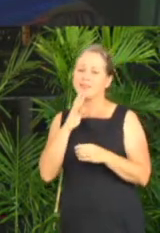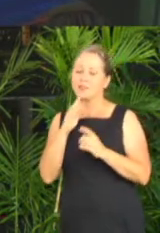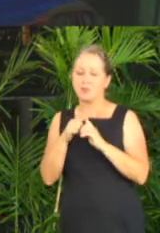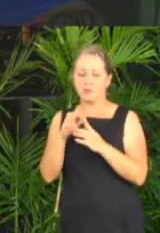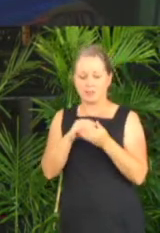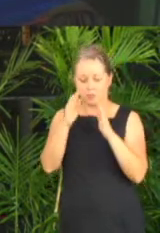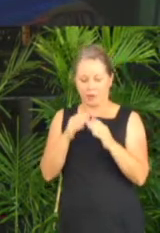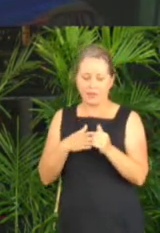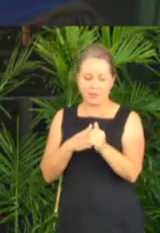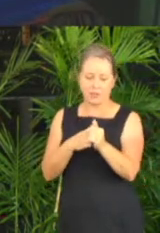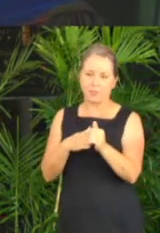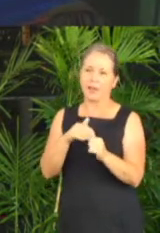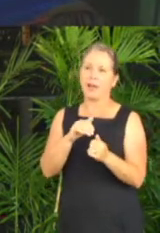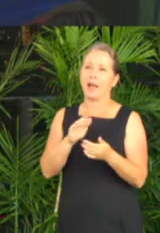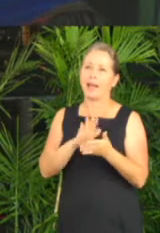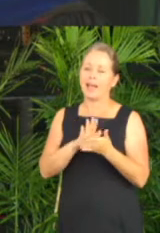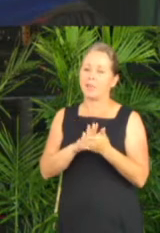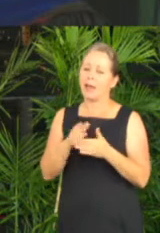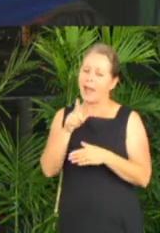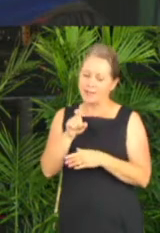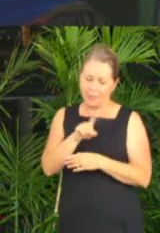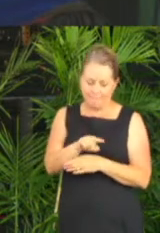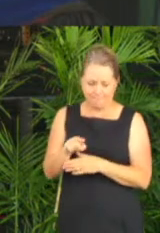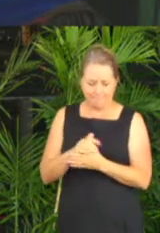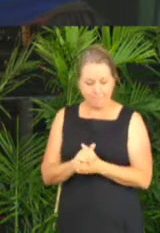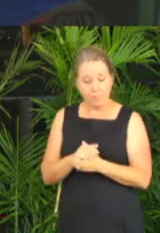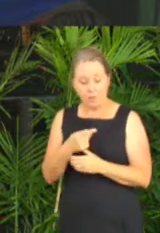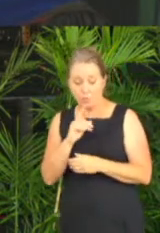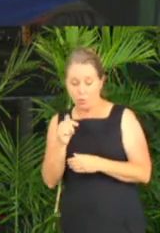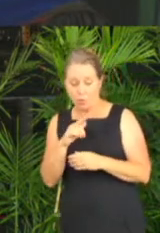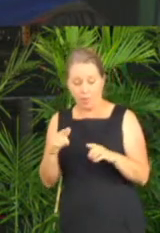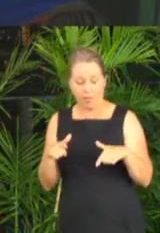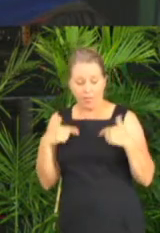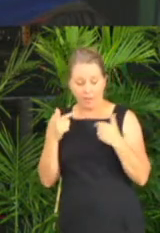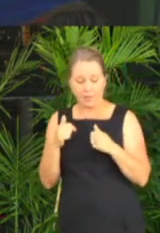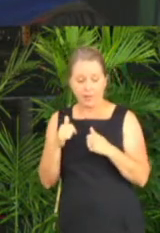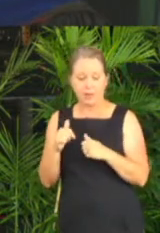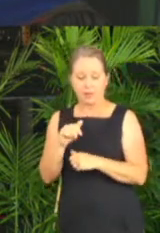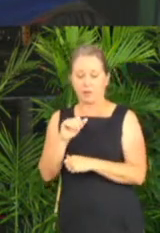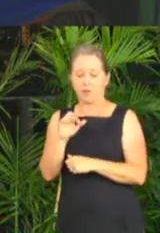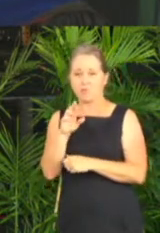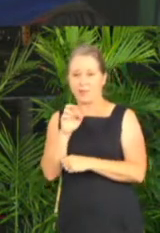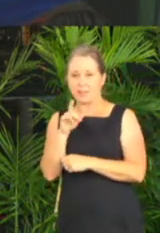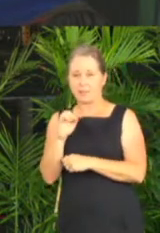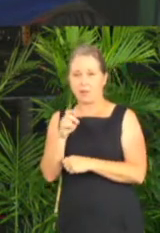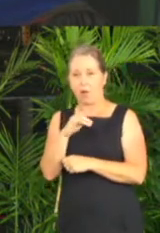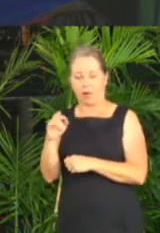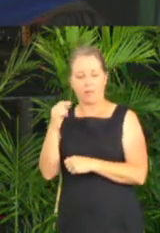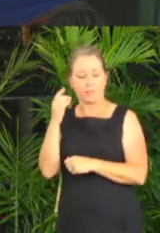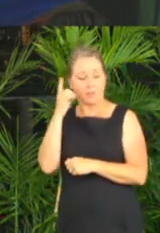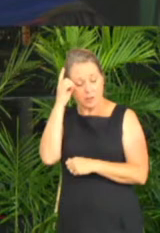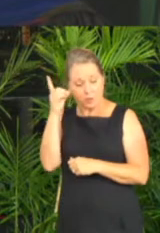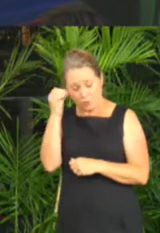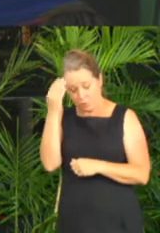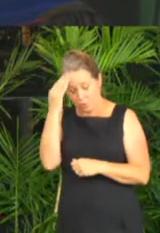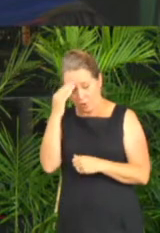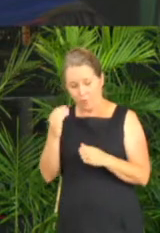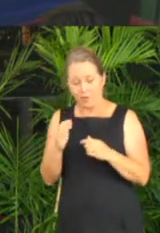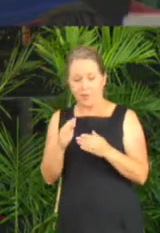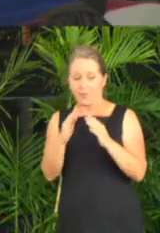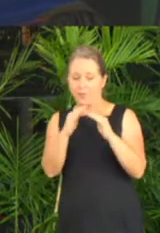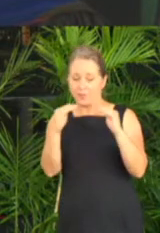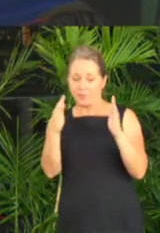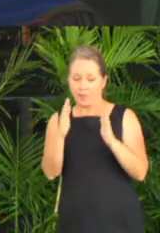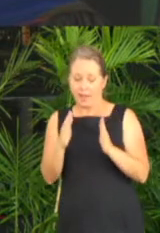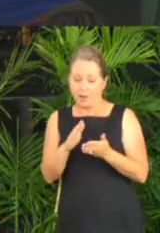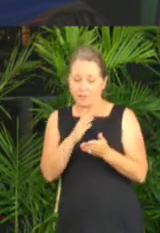our Student Leadership Academy, and I asked them, those of you who live in the residence halls, do you know the housekeeper who empties your